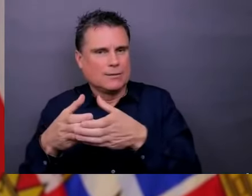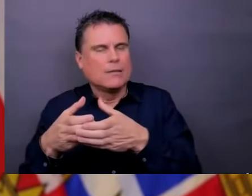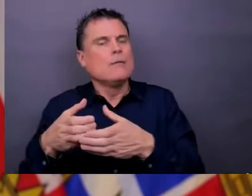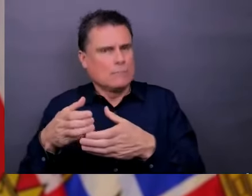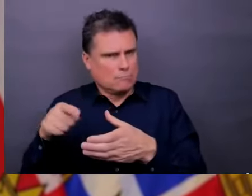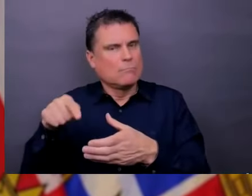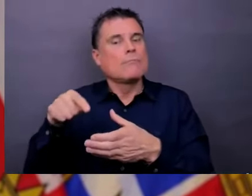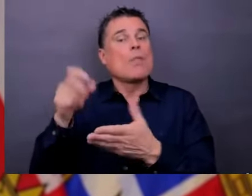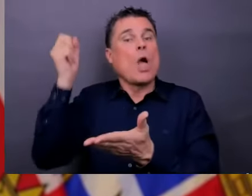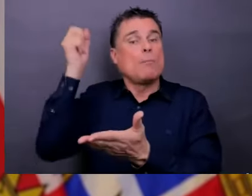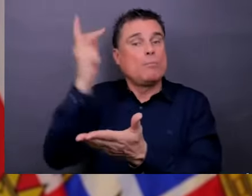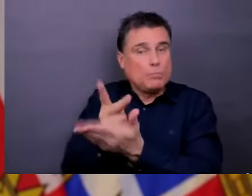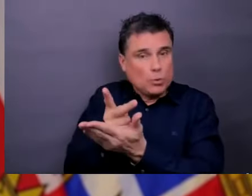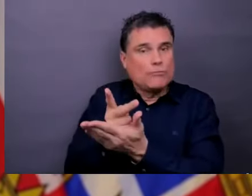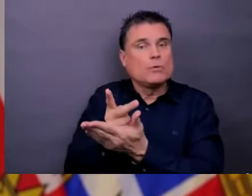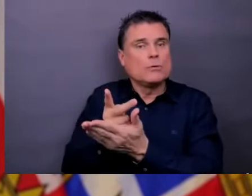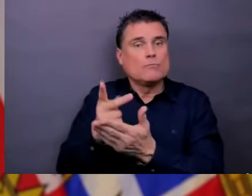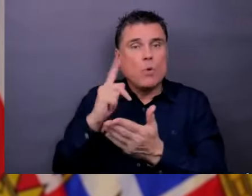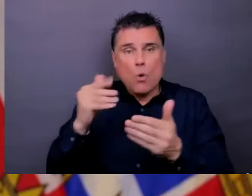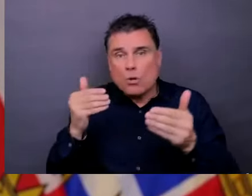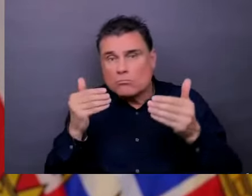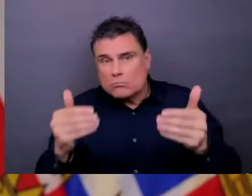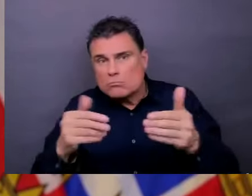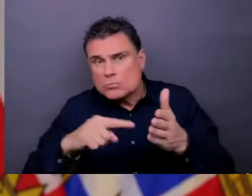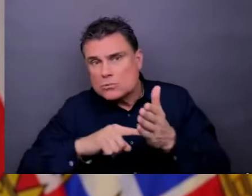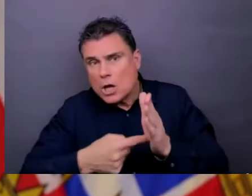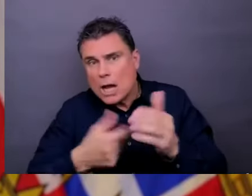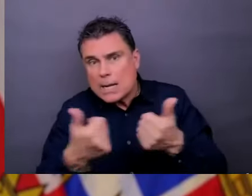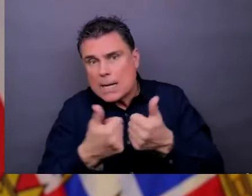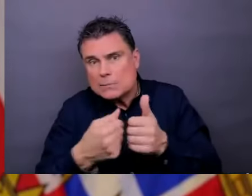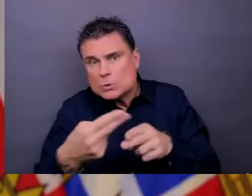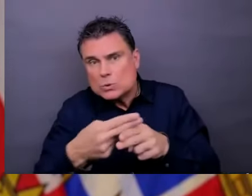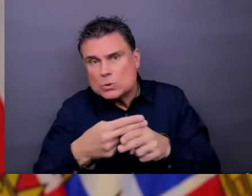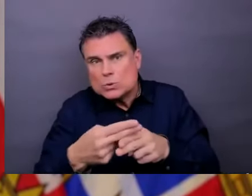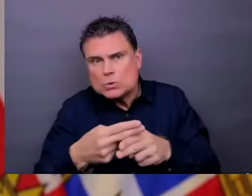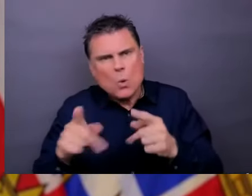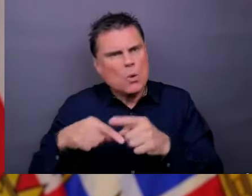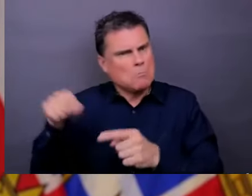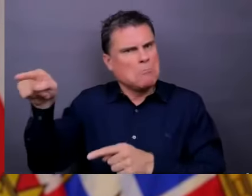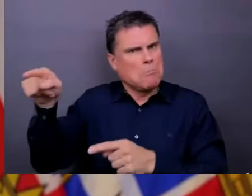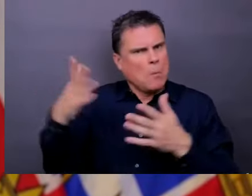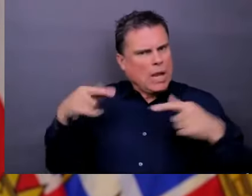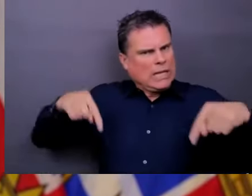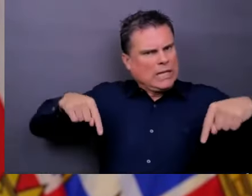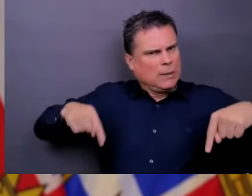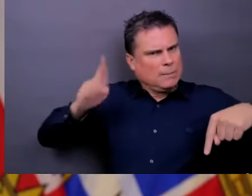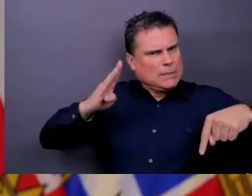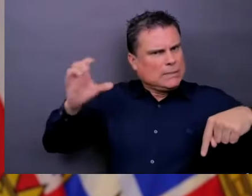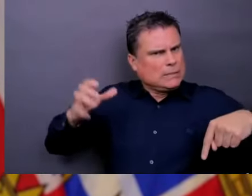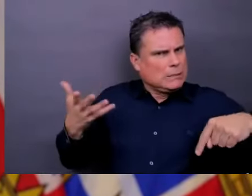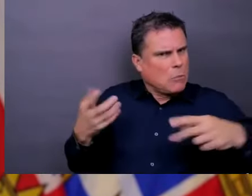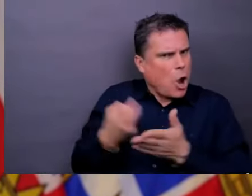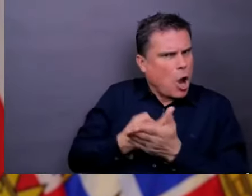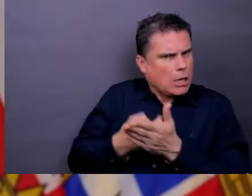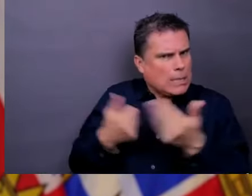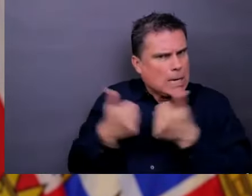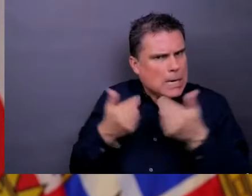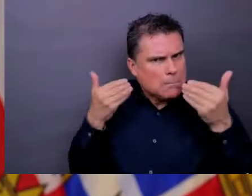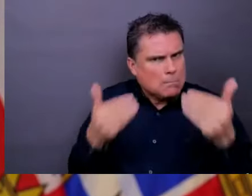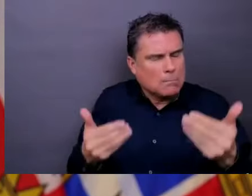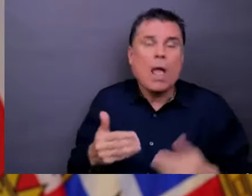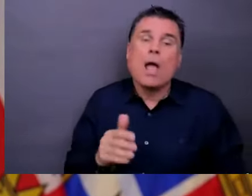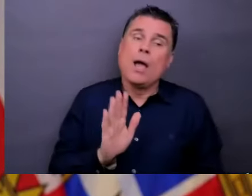I hope that if we continue on the trajectory we are, that we'll be able to salvage a season come March or